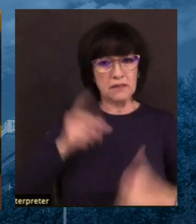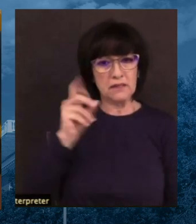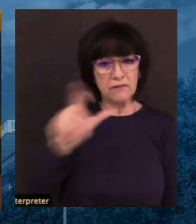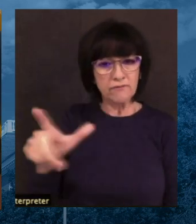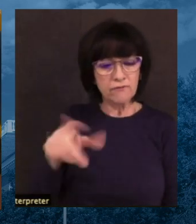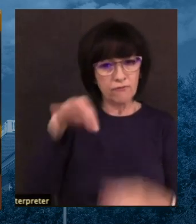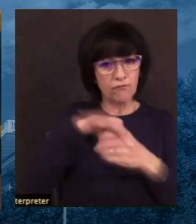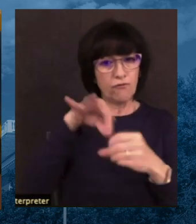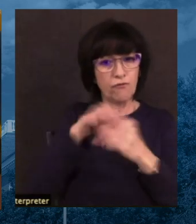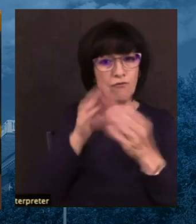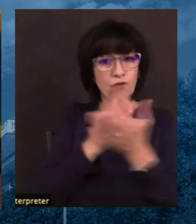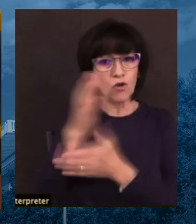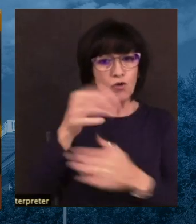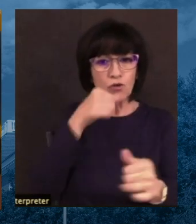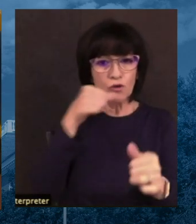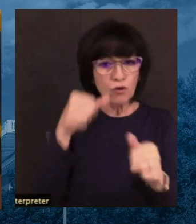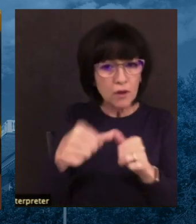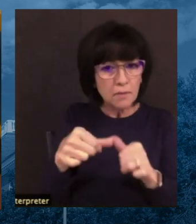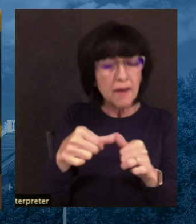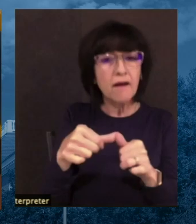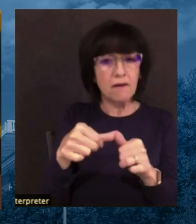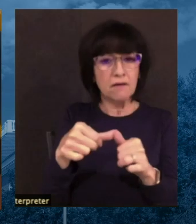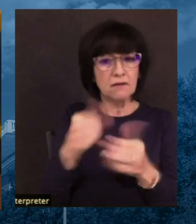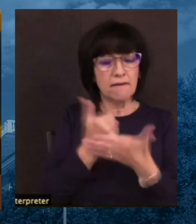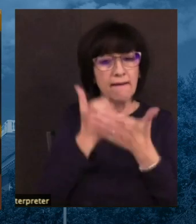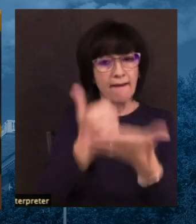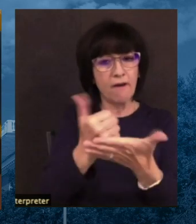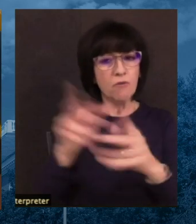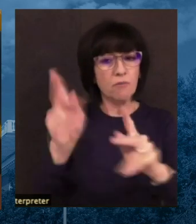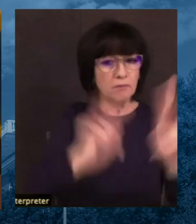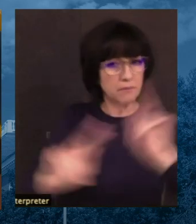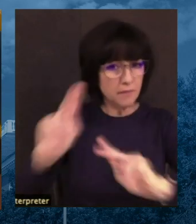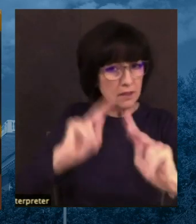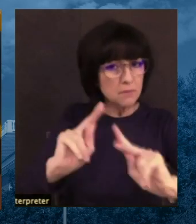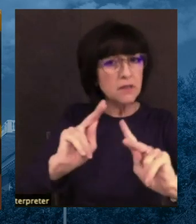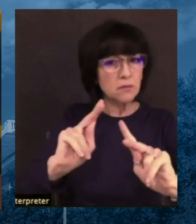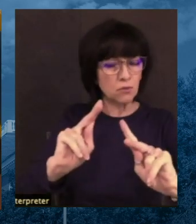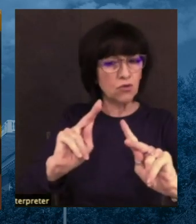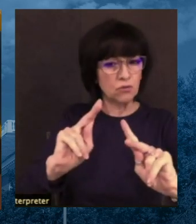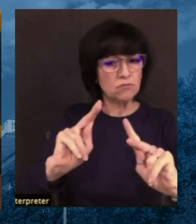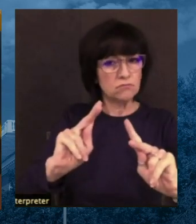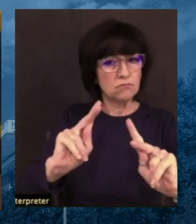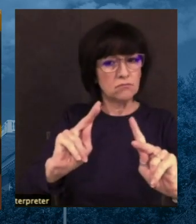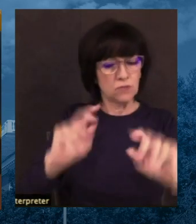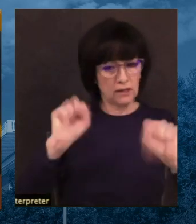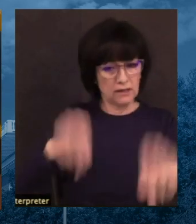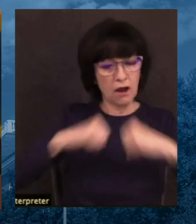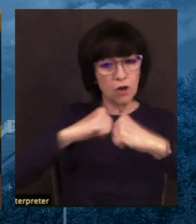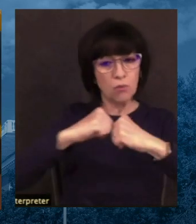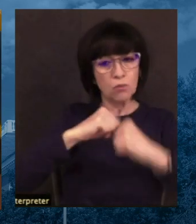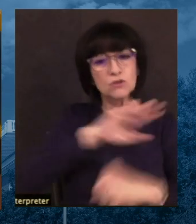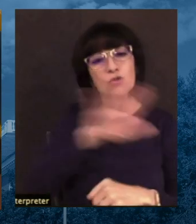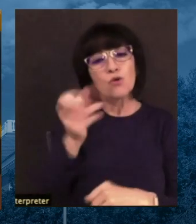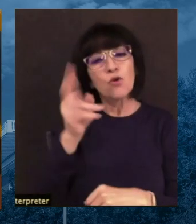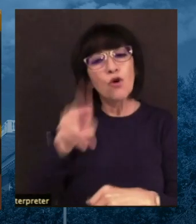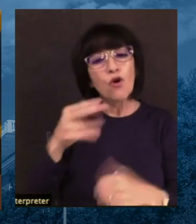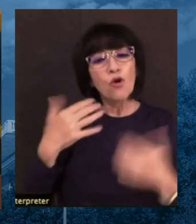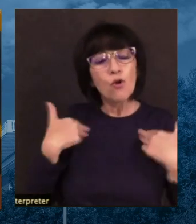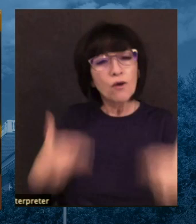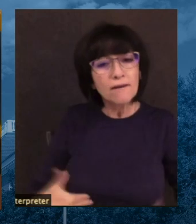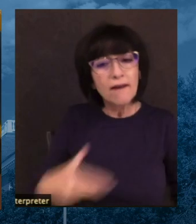mail piece of legislation, enabling them, as you both said, to protect their own health and the health of their neighbors